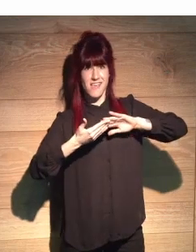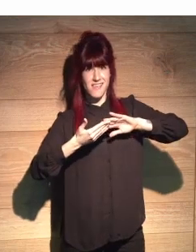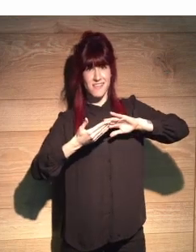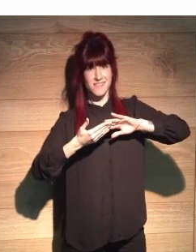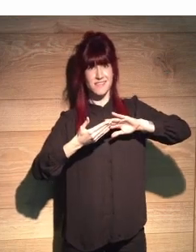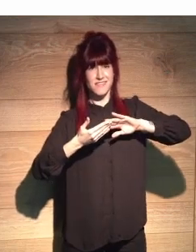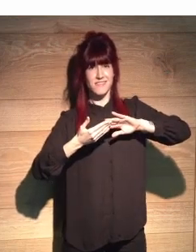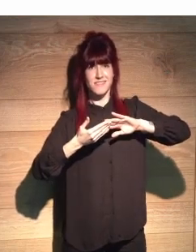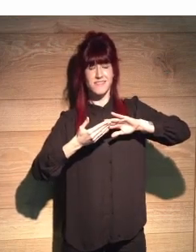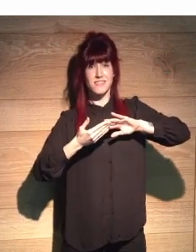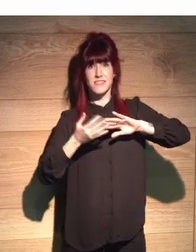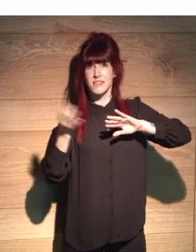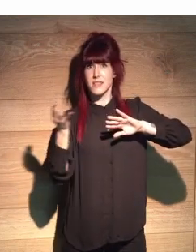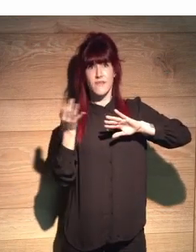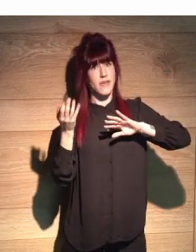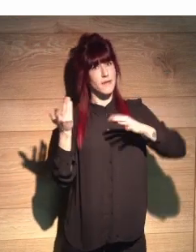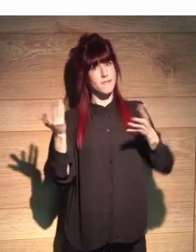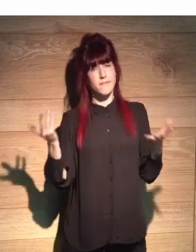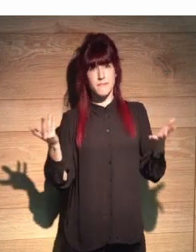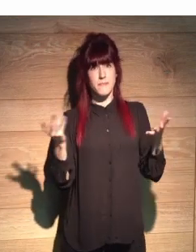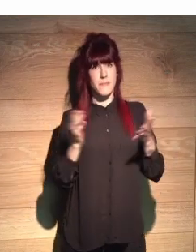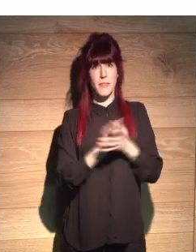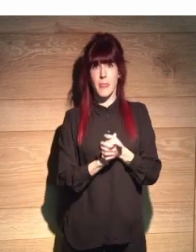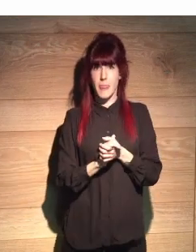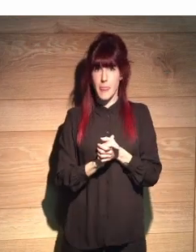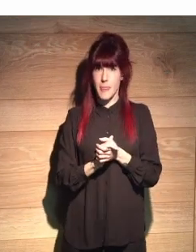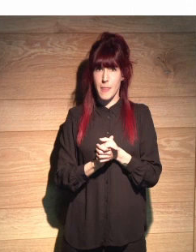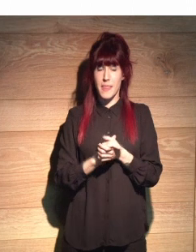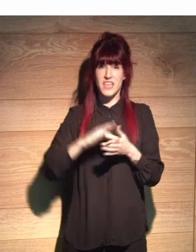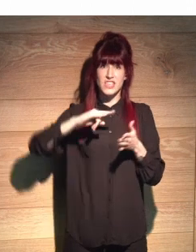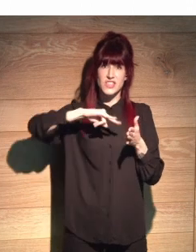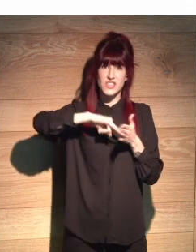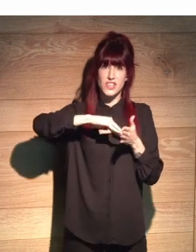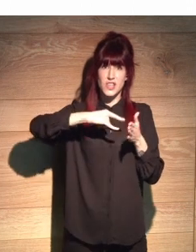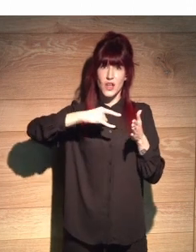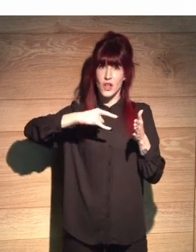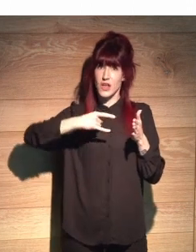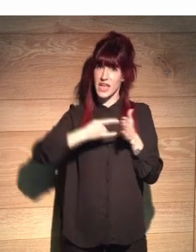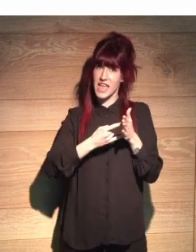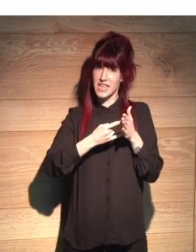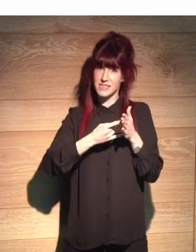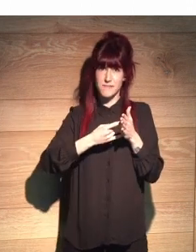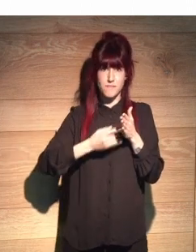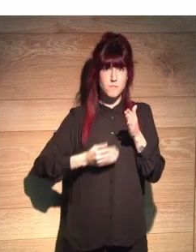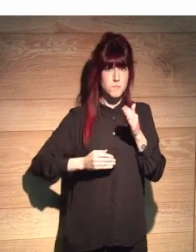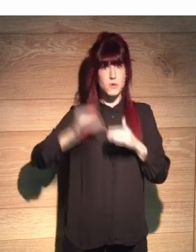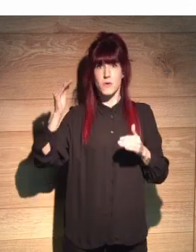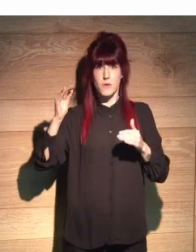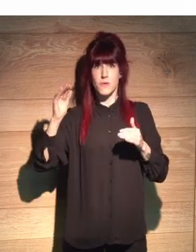we have these, what we call exponential technologies. It could be 3D